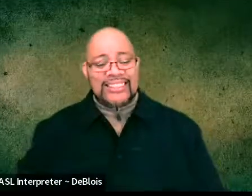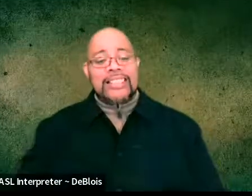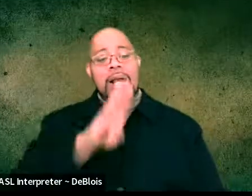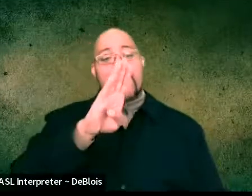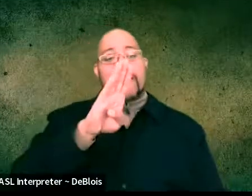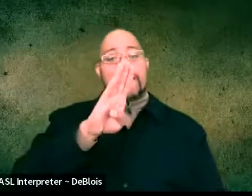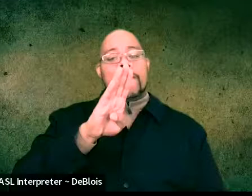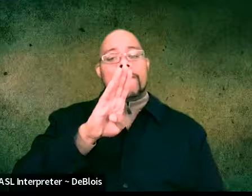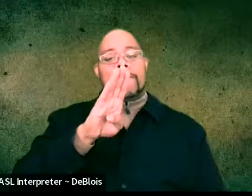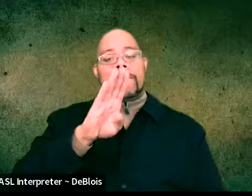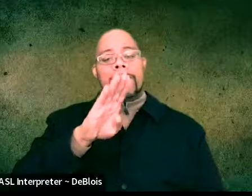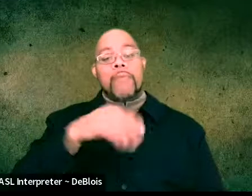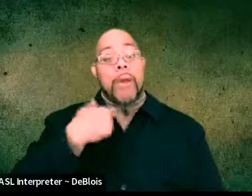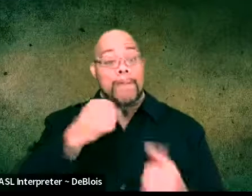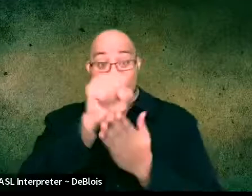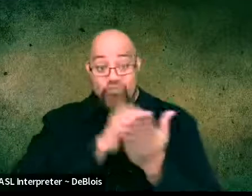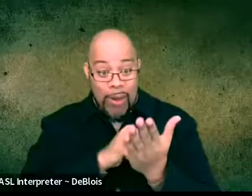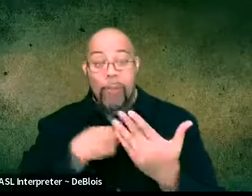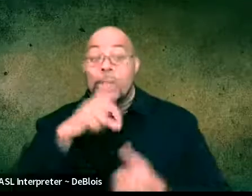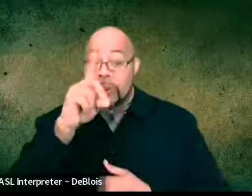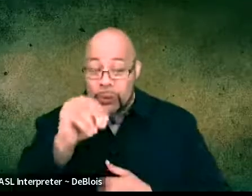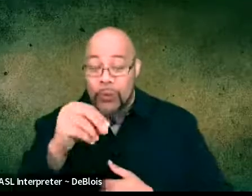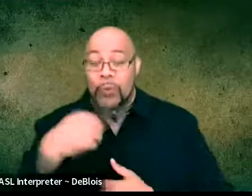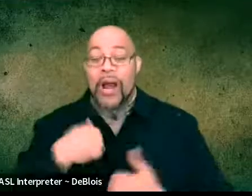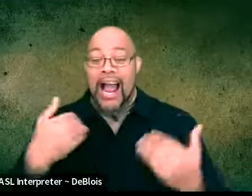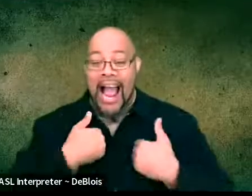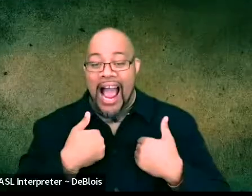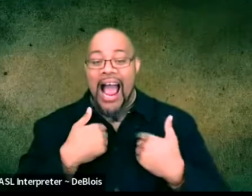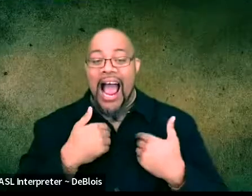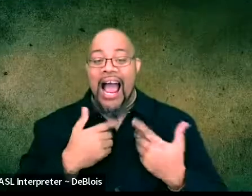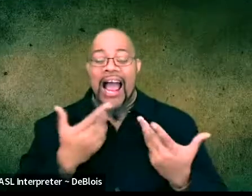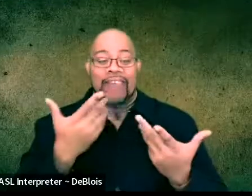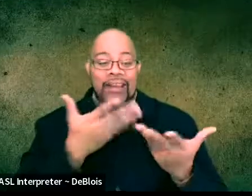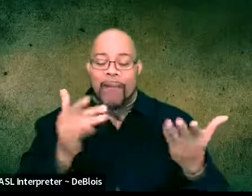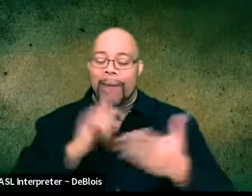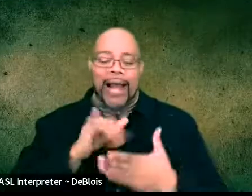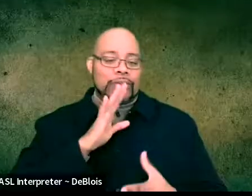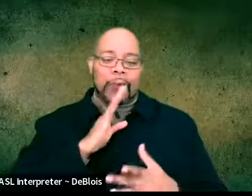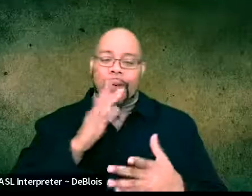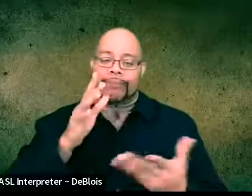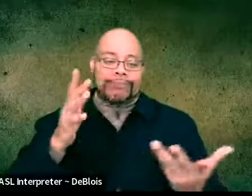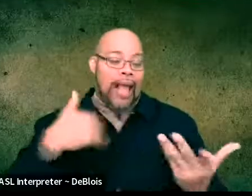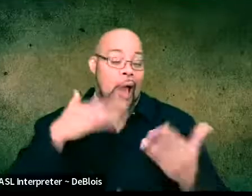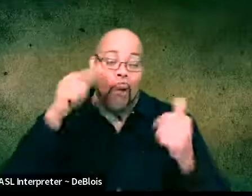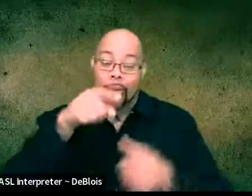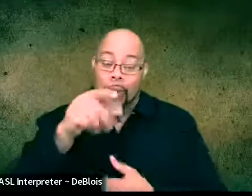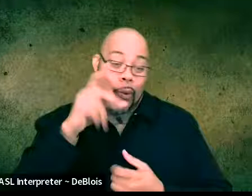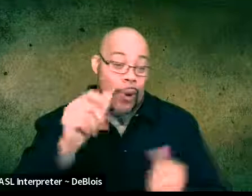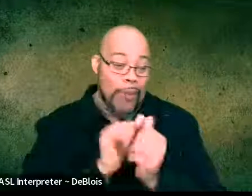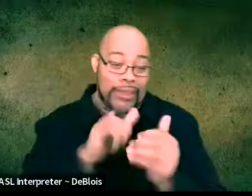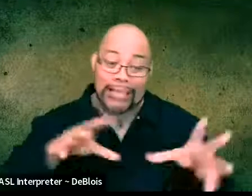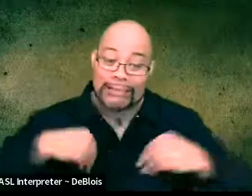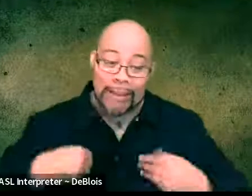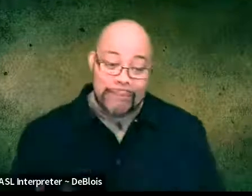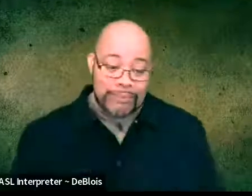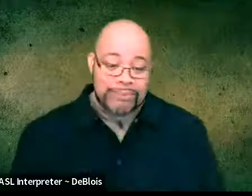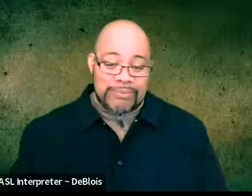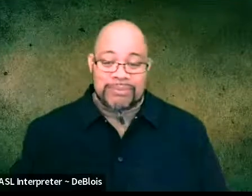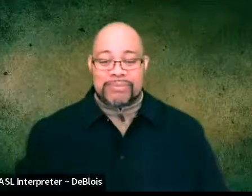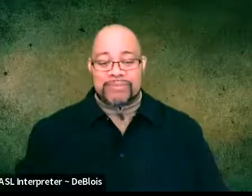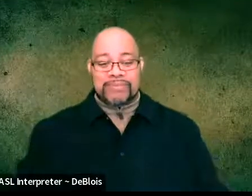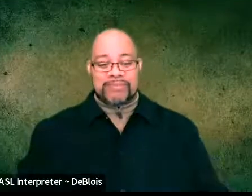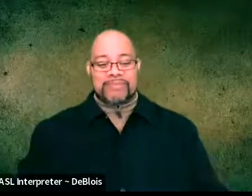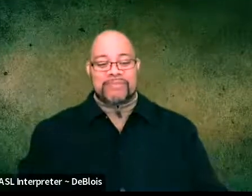I want to tell y'all, we make scripts, we do, so we have a flow, but I just be talking. So I hope y'all are okay with that. But yeah,